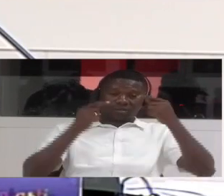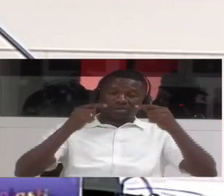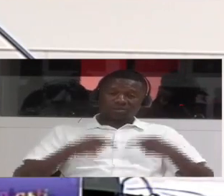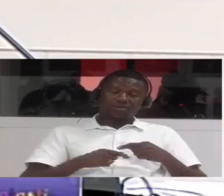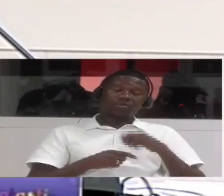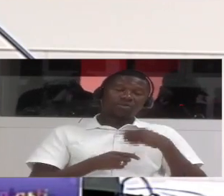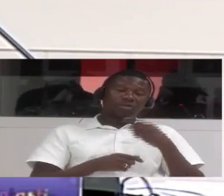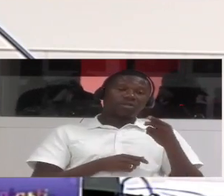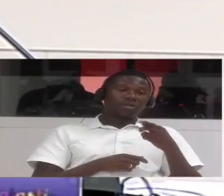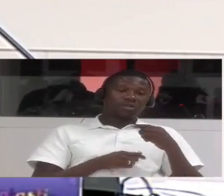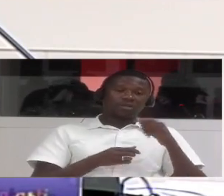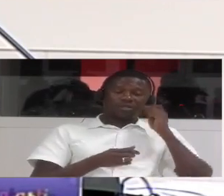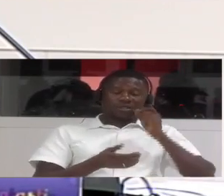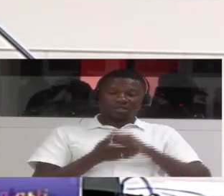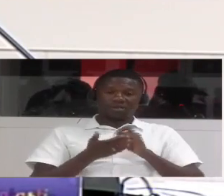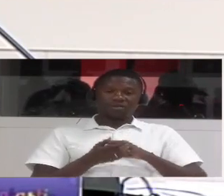Union. Thank you, Mr. Chair.